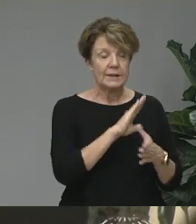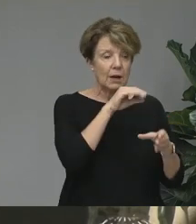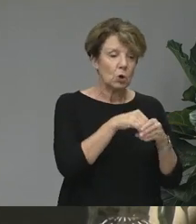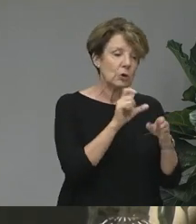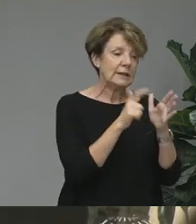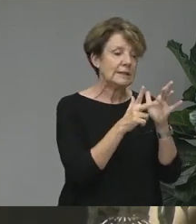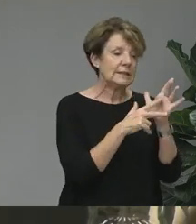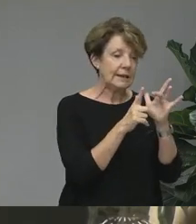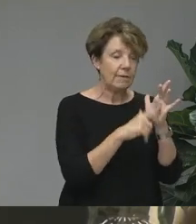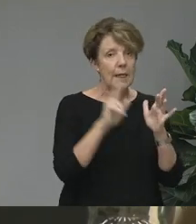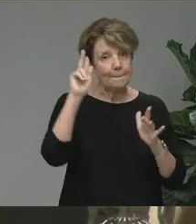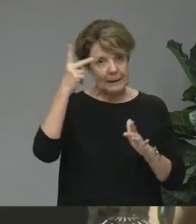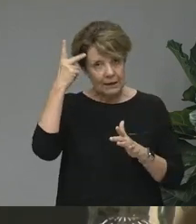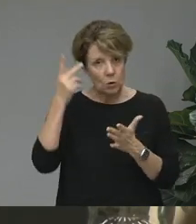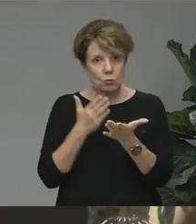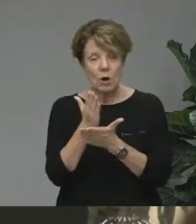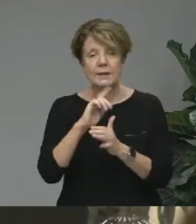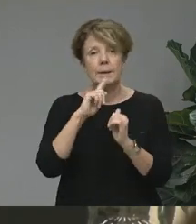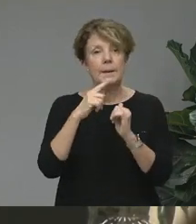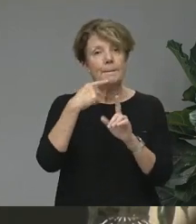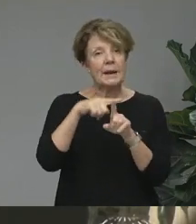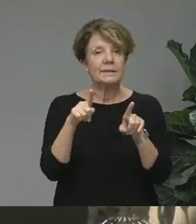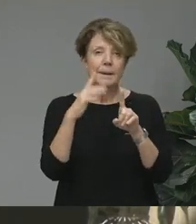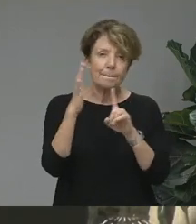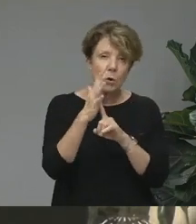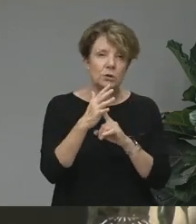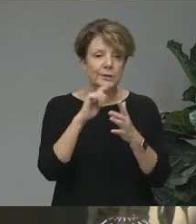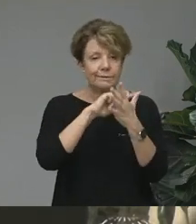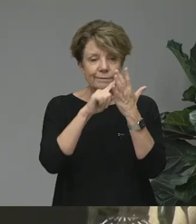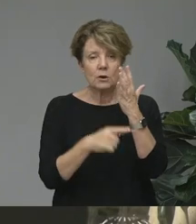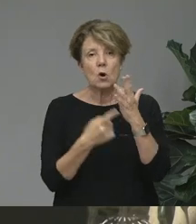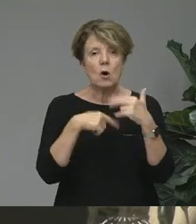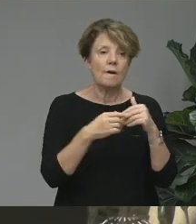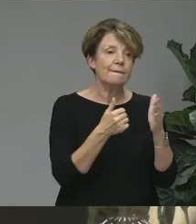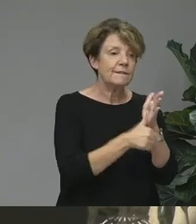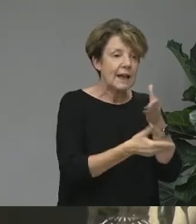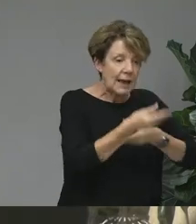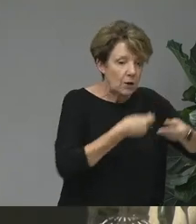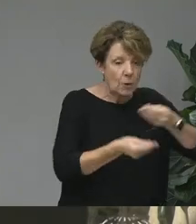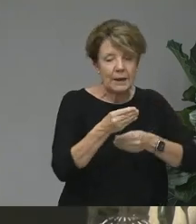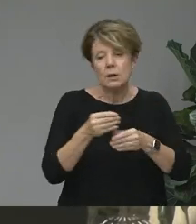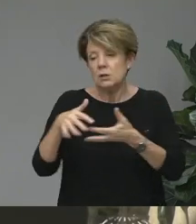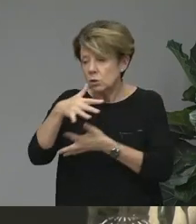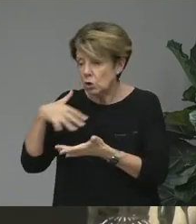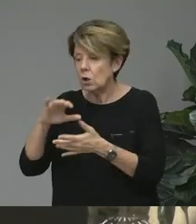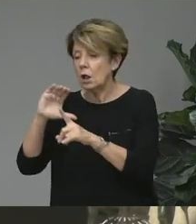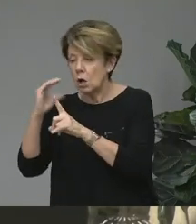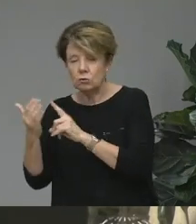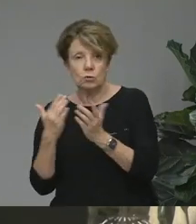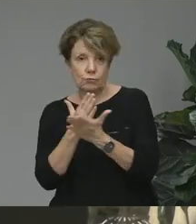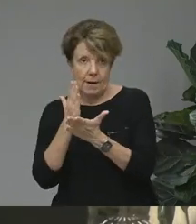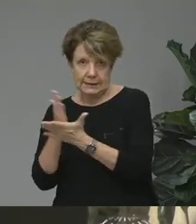and political rights as well as key features of economical, social and cultural rights. Ros, can